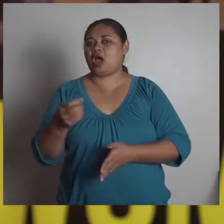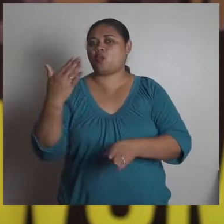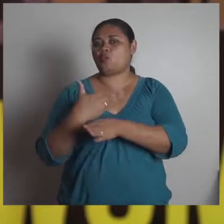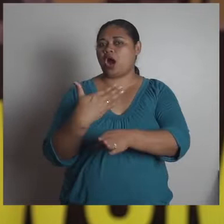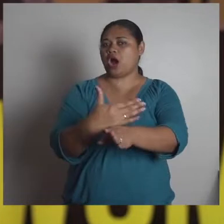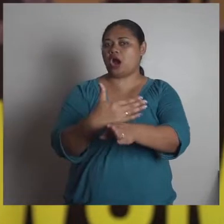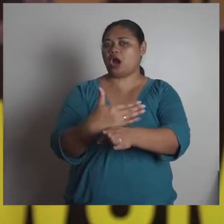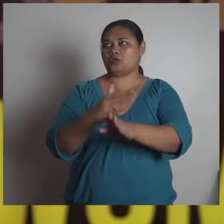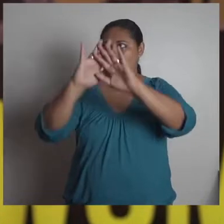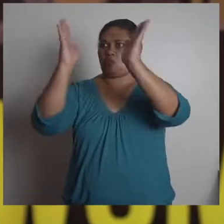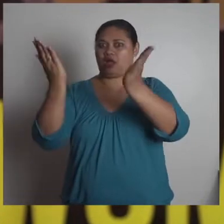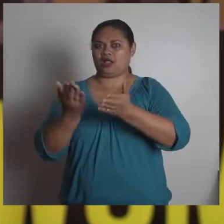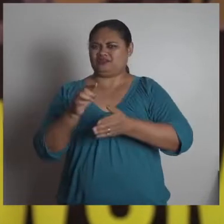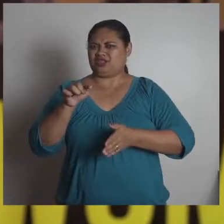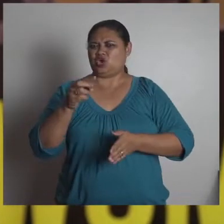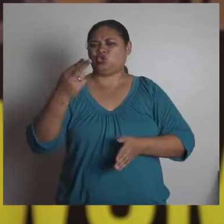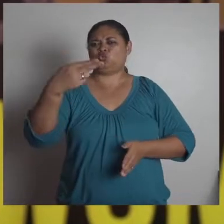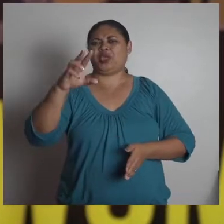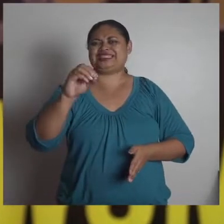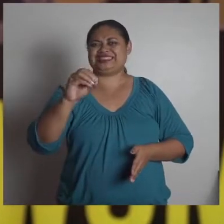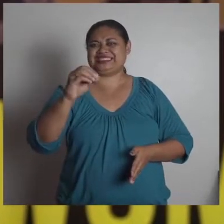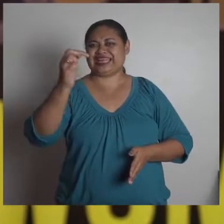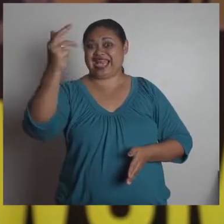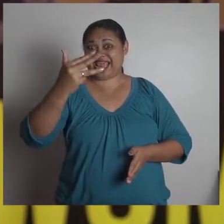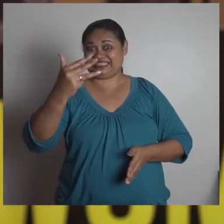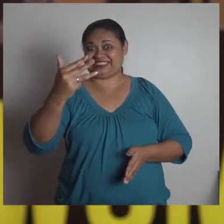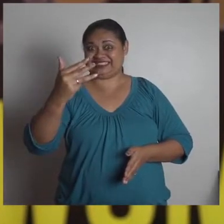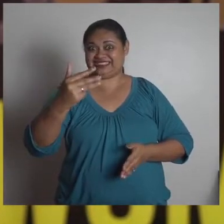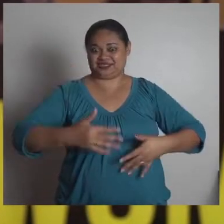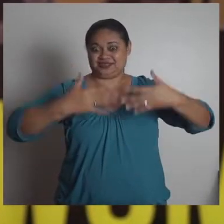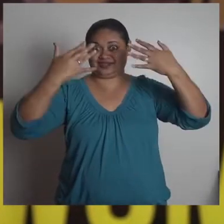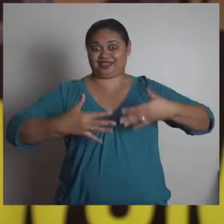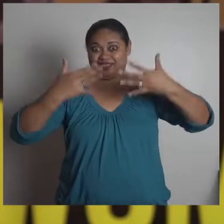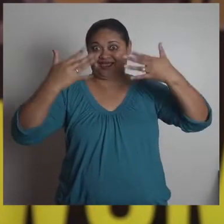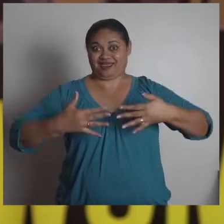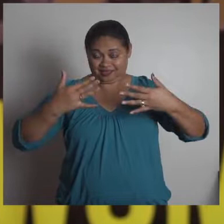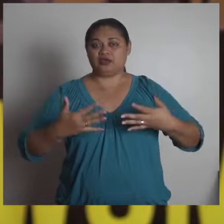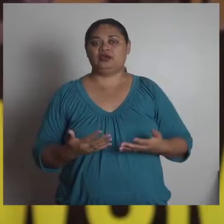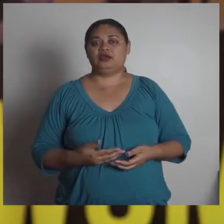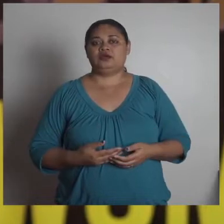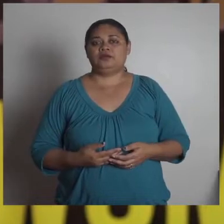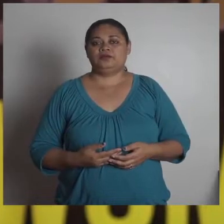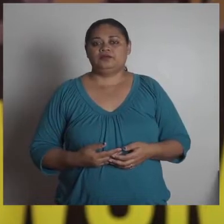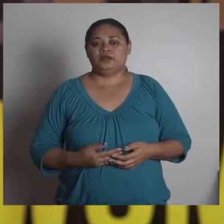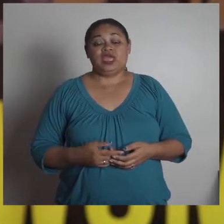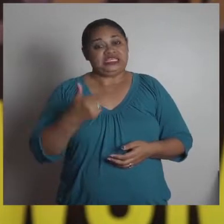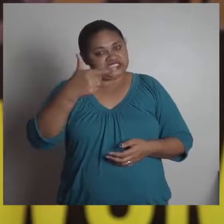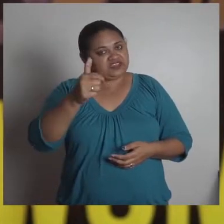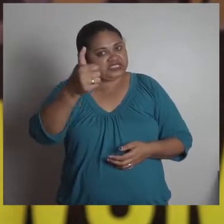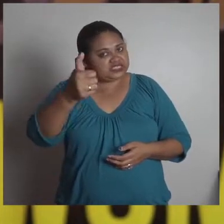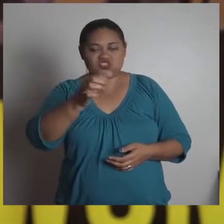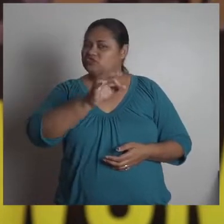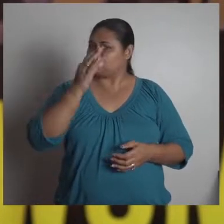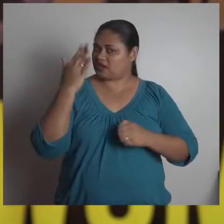76% of unpaid labor in the world today, this is 2019 figures, is by women.